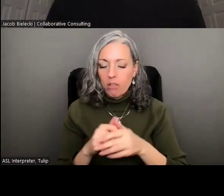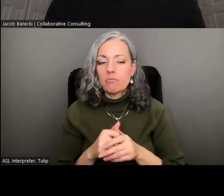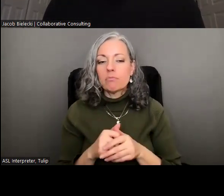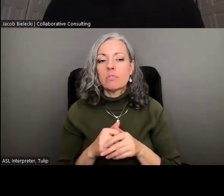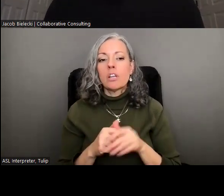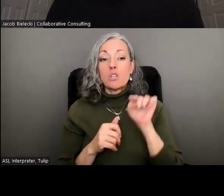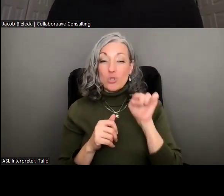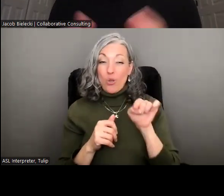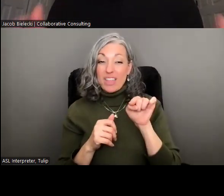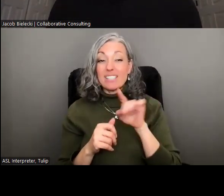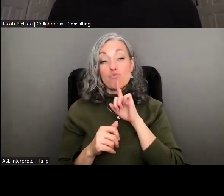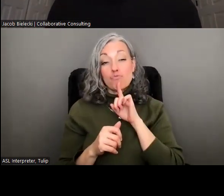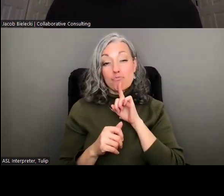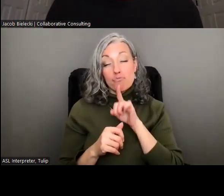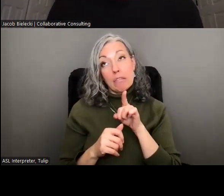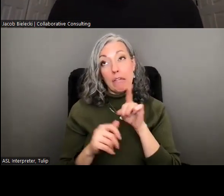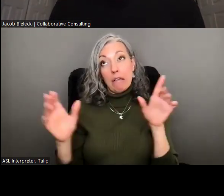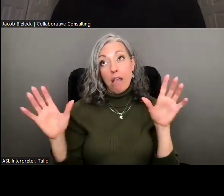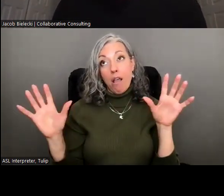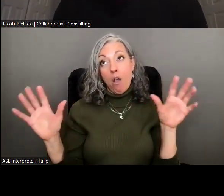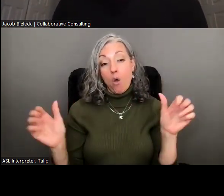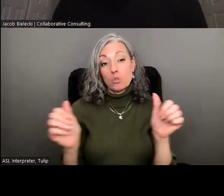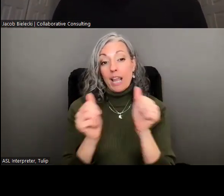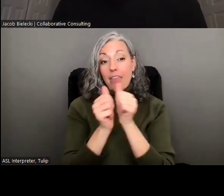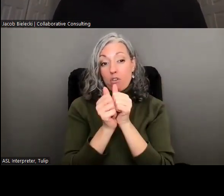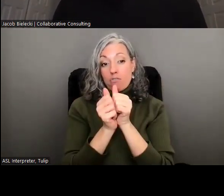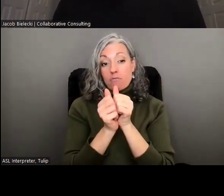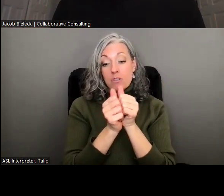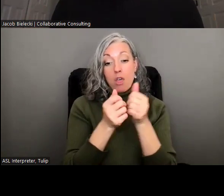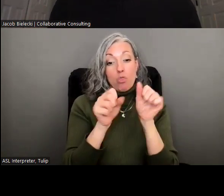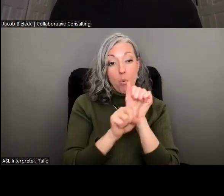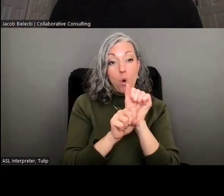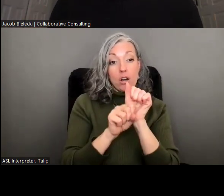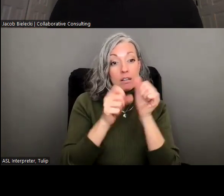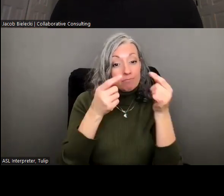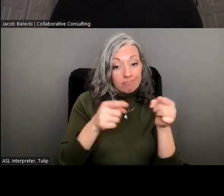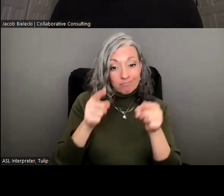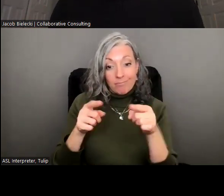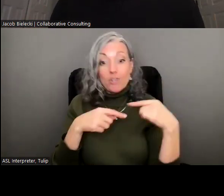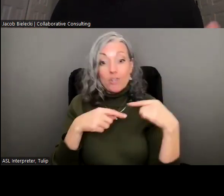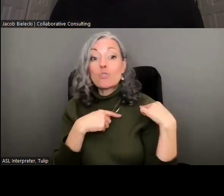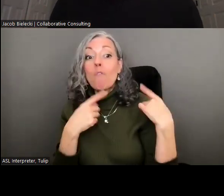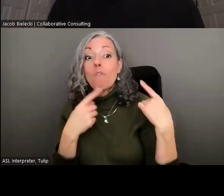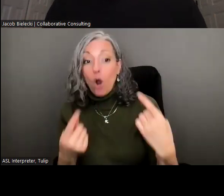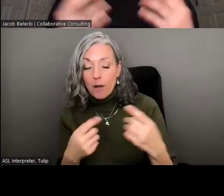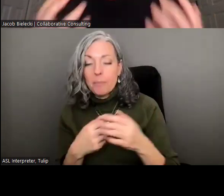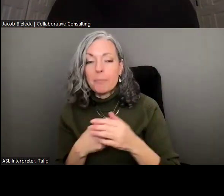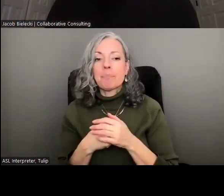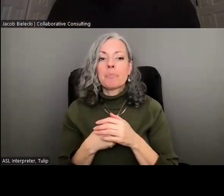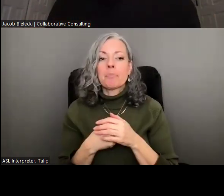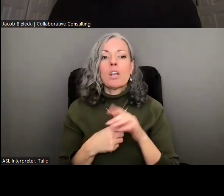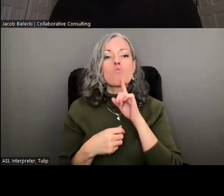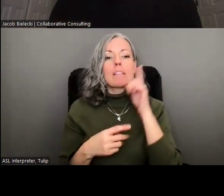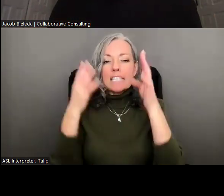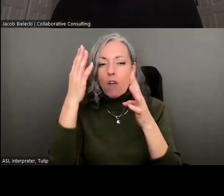this really sort of combines work that's already been happening, particularly around the master plan for aging and a strategy to